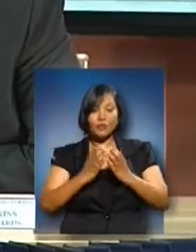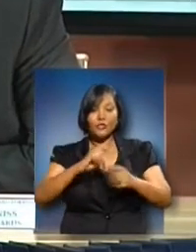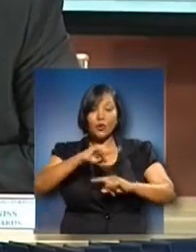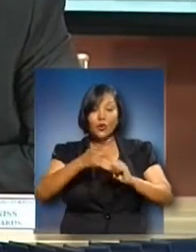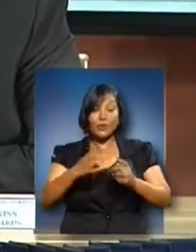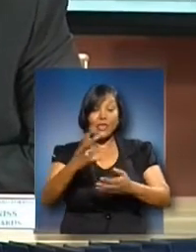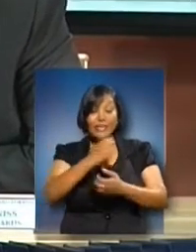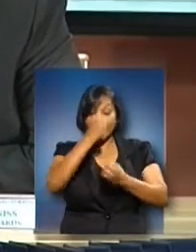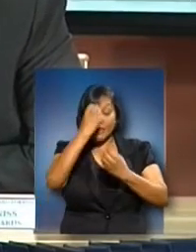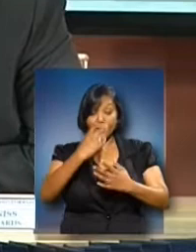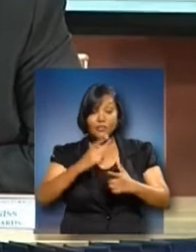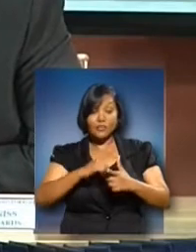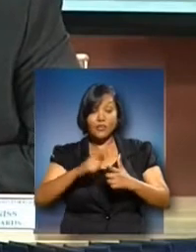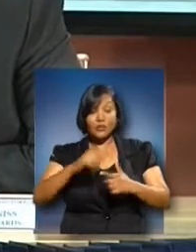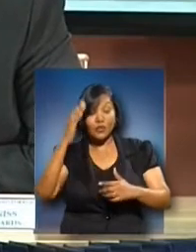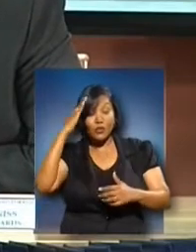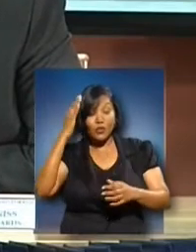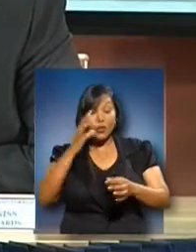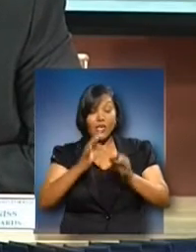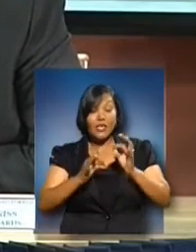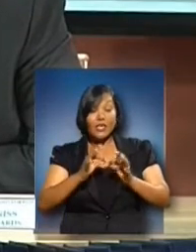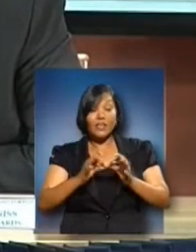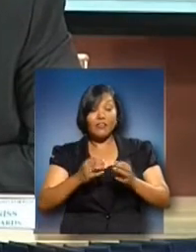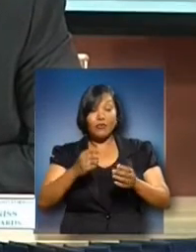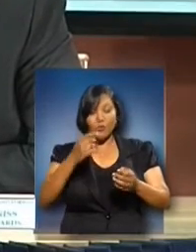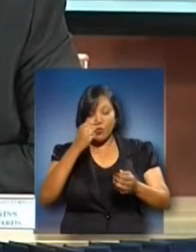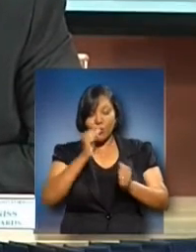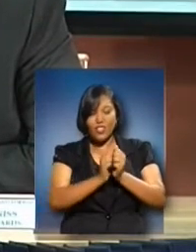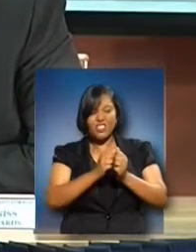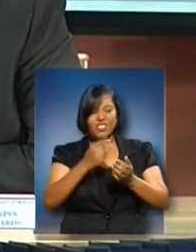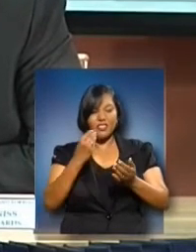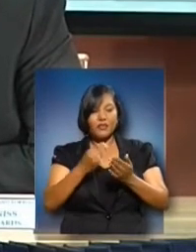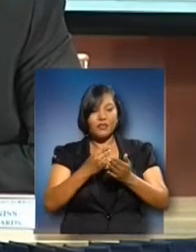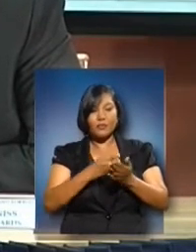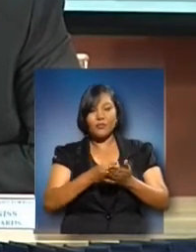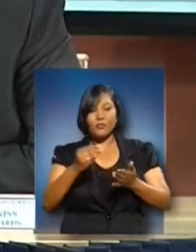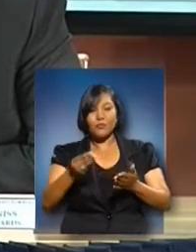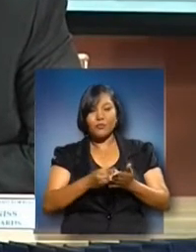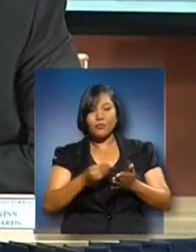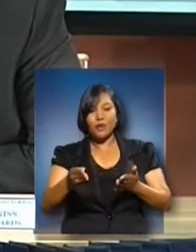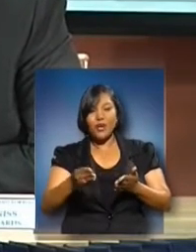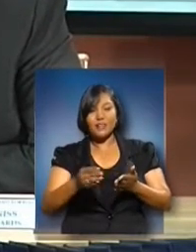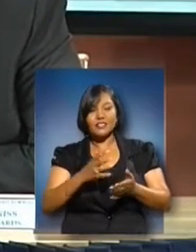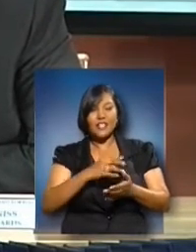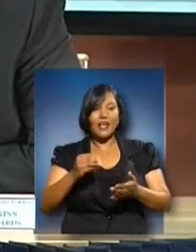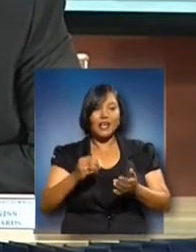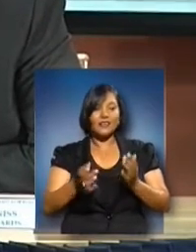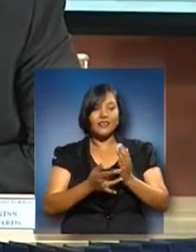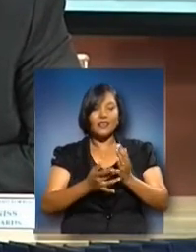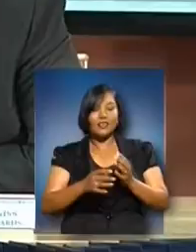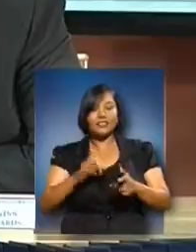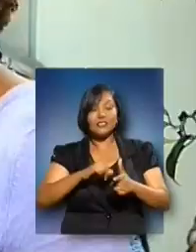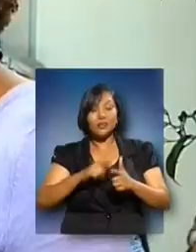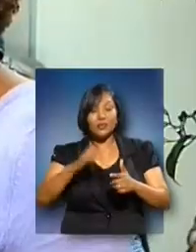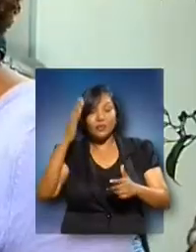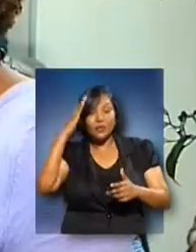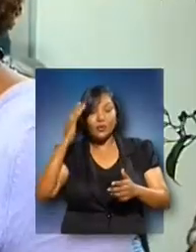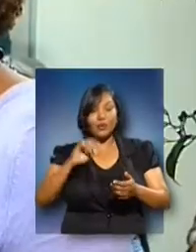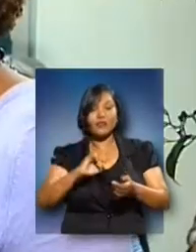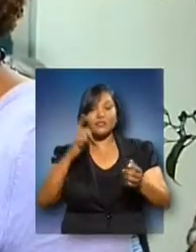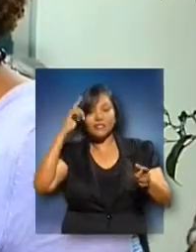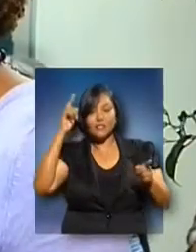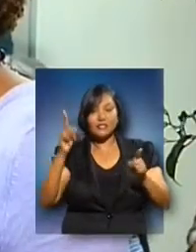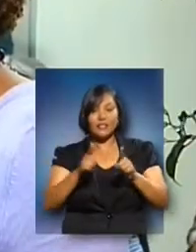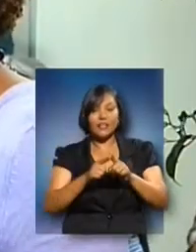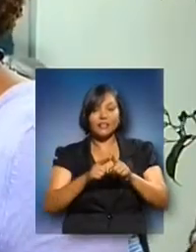in and we see the different financial and technical options that are available to us, then a decision will be made.